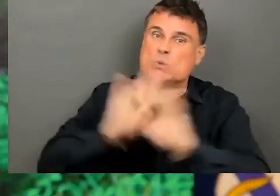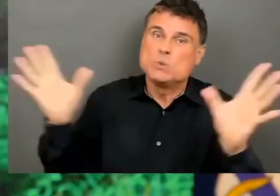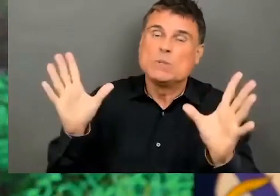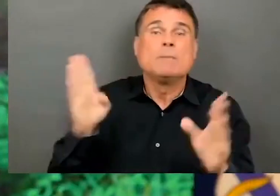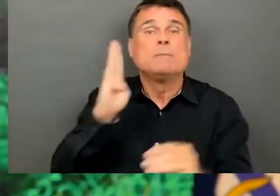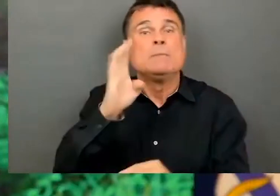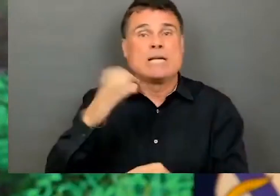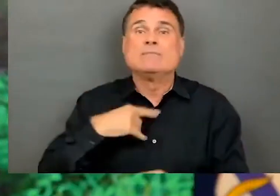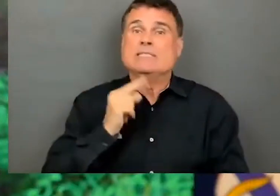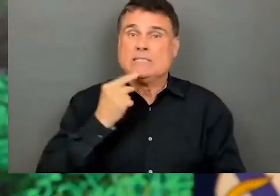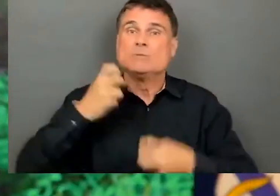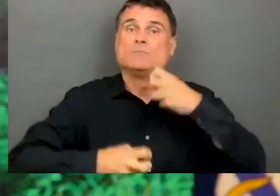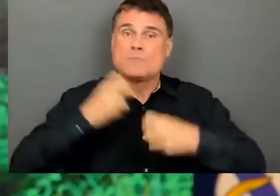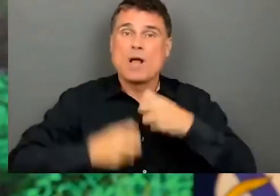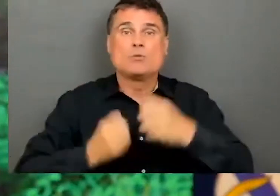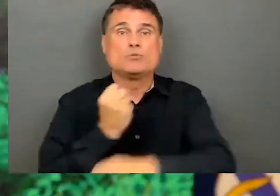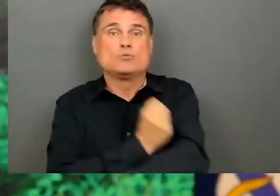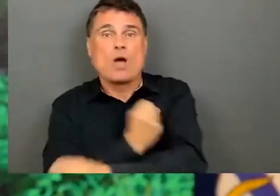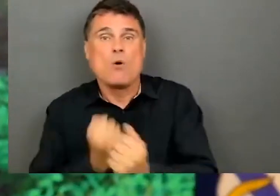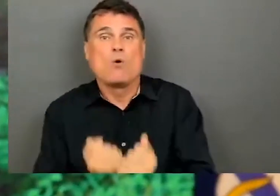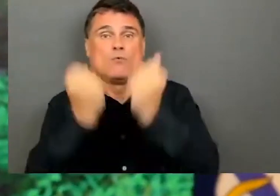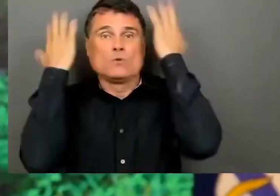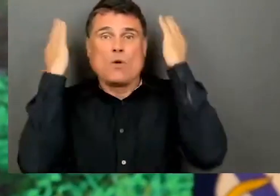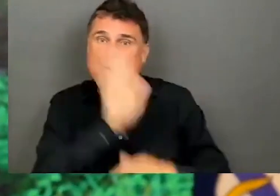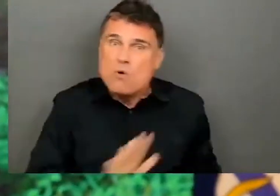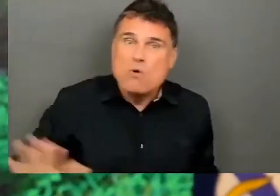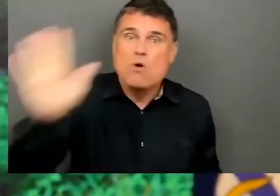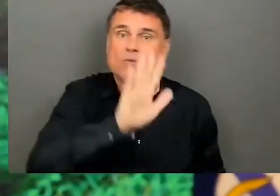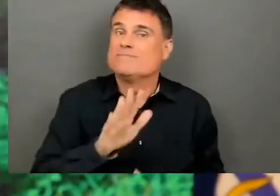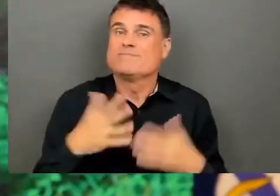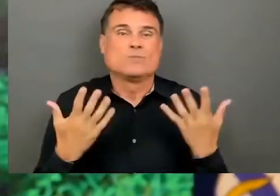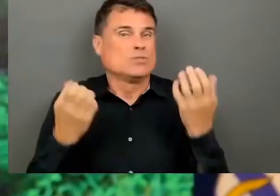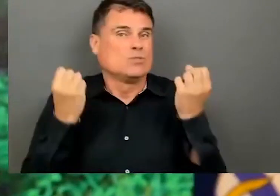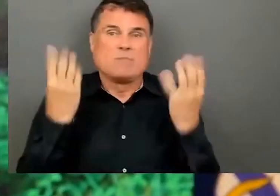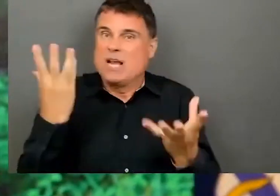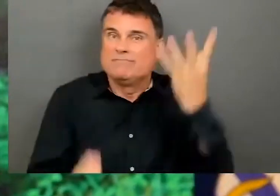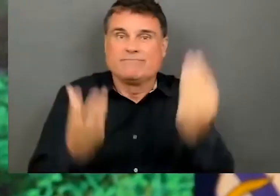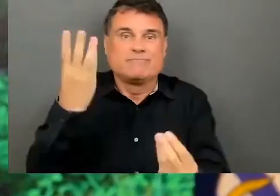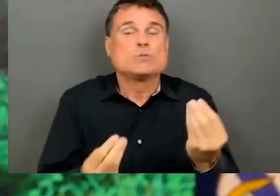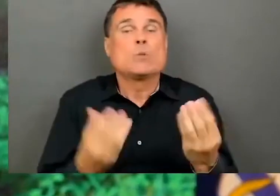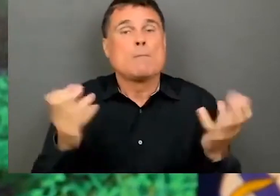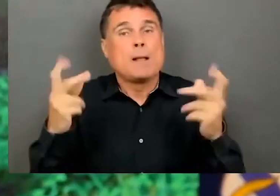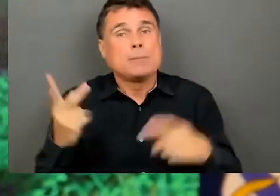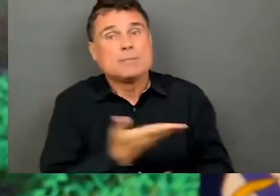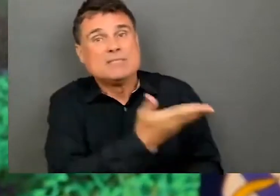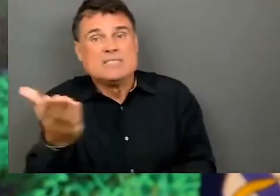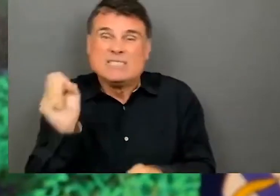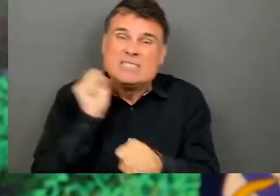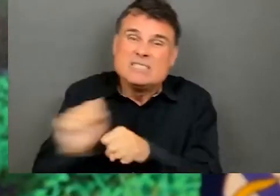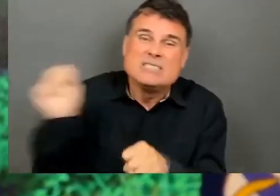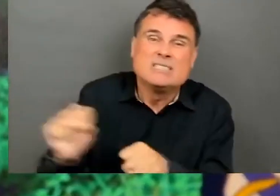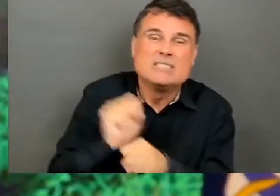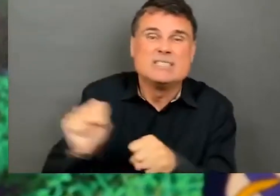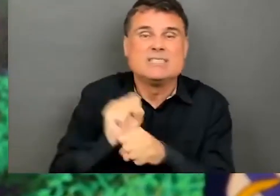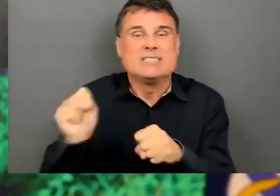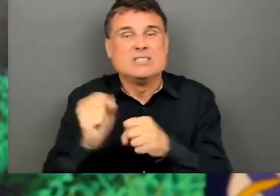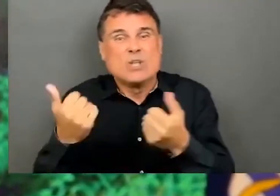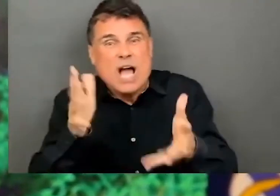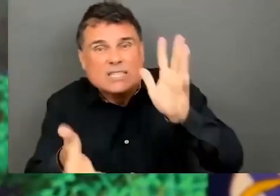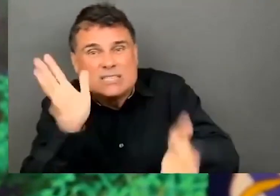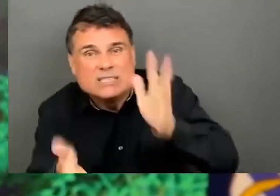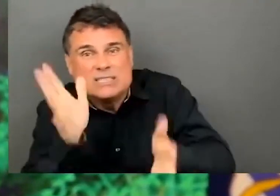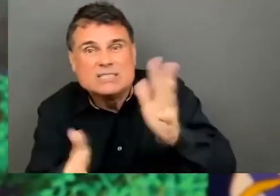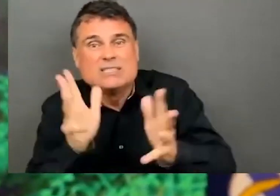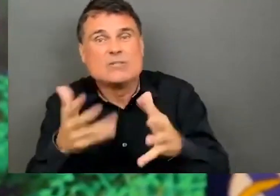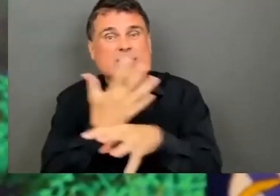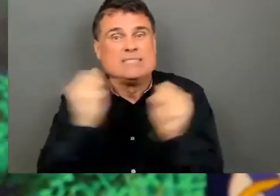And for people working on the front lines of this crisis, who have been working so hard to save lives, this is particularly hard to